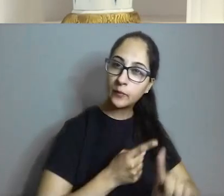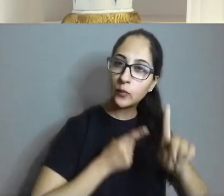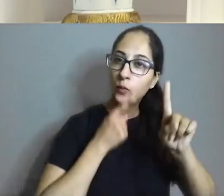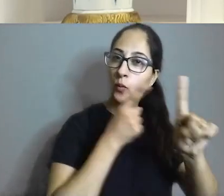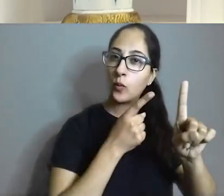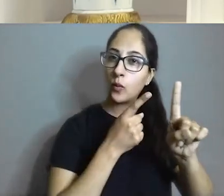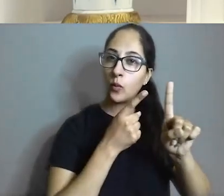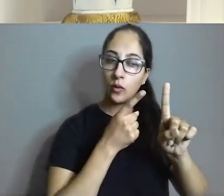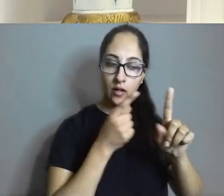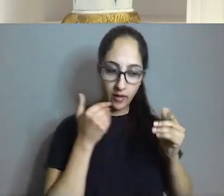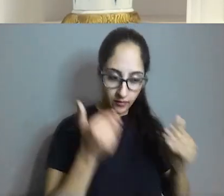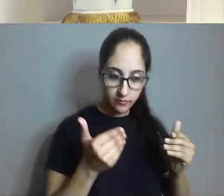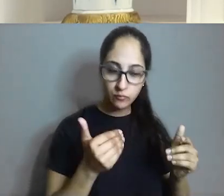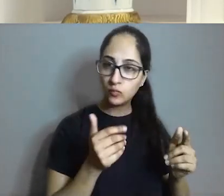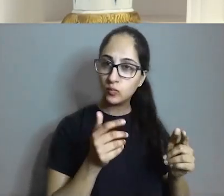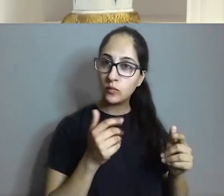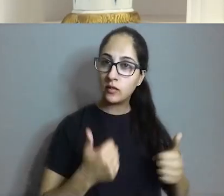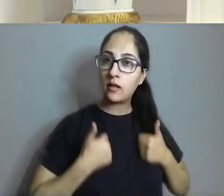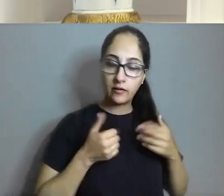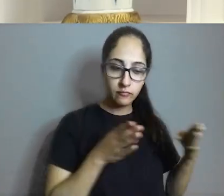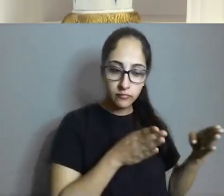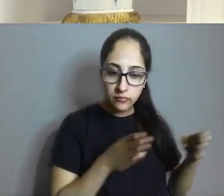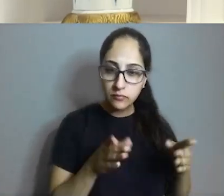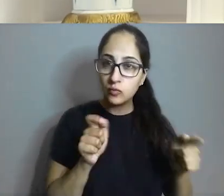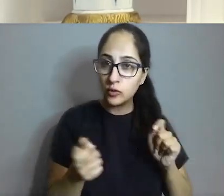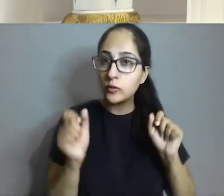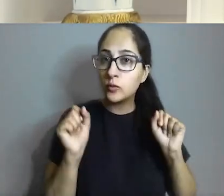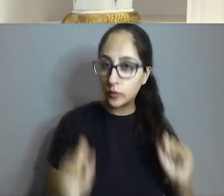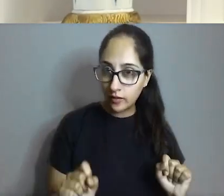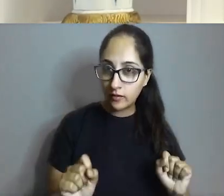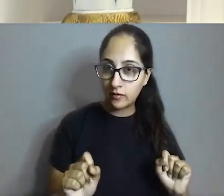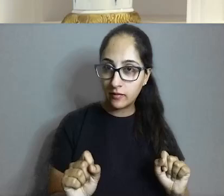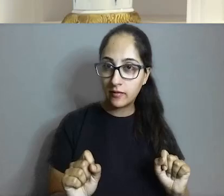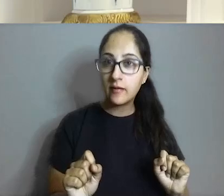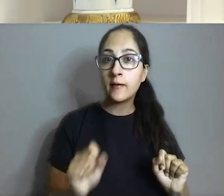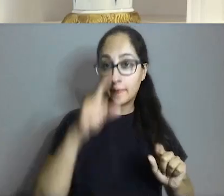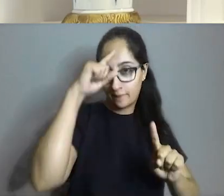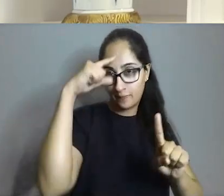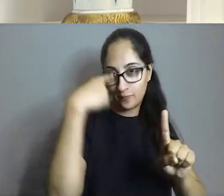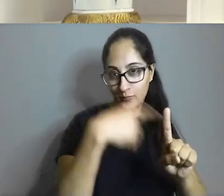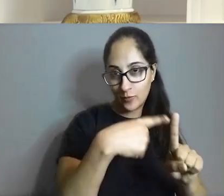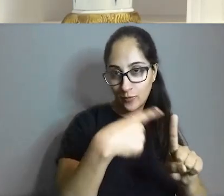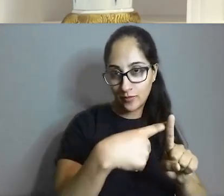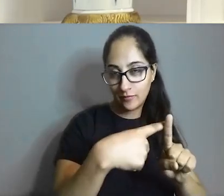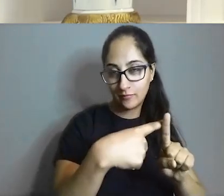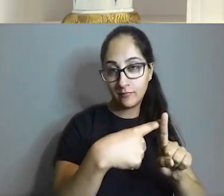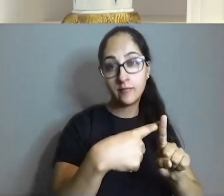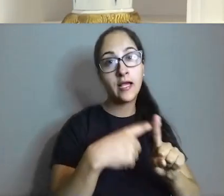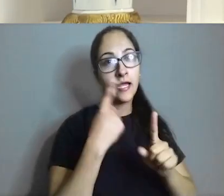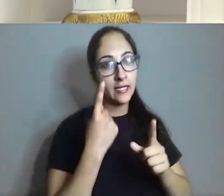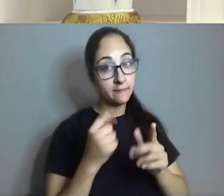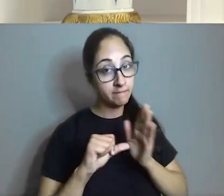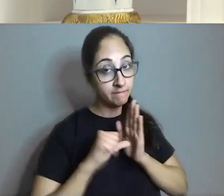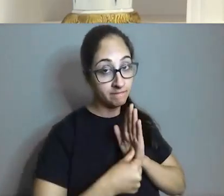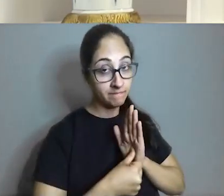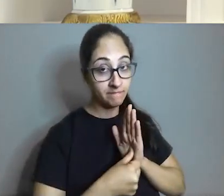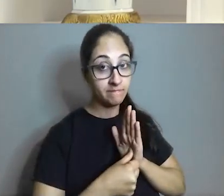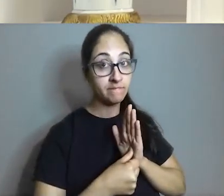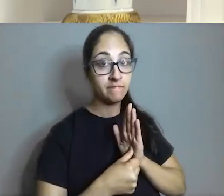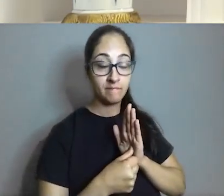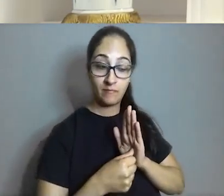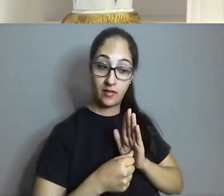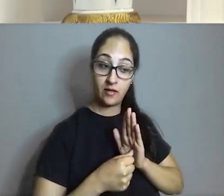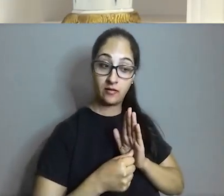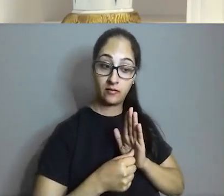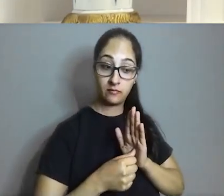and activating positive emotions. Above all, remind them that in times of